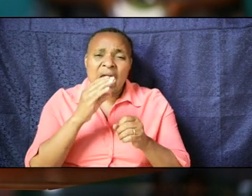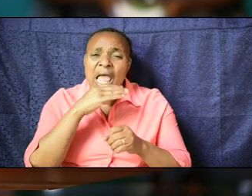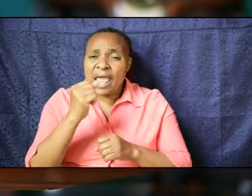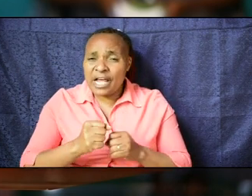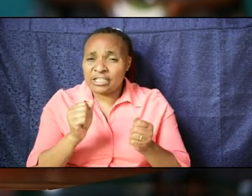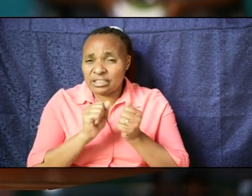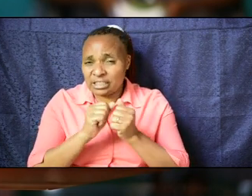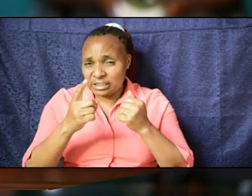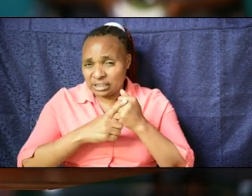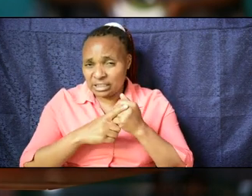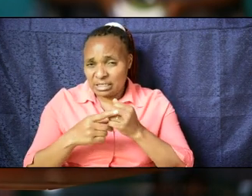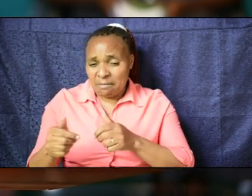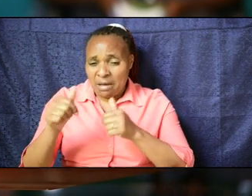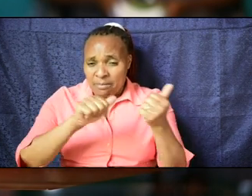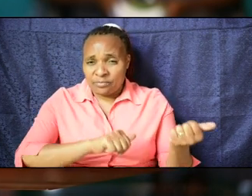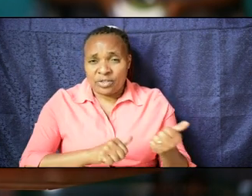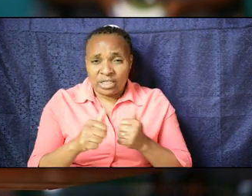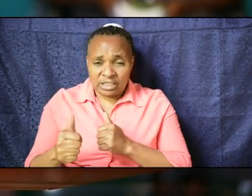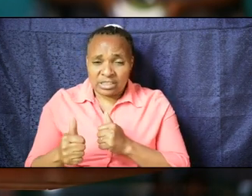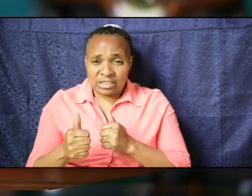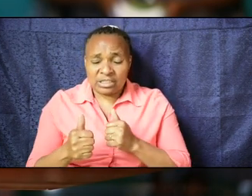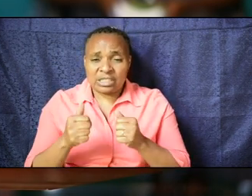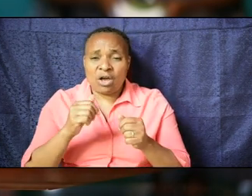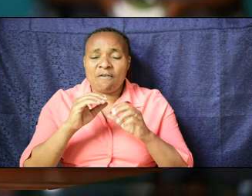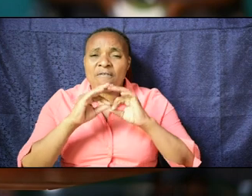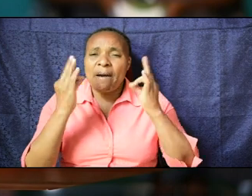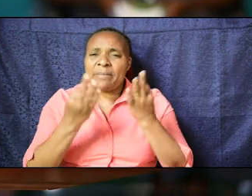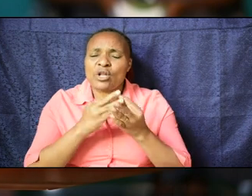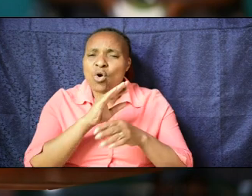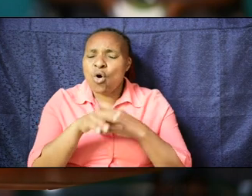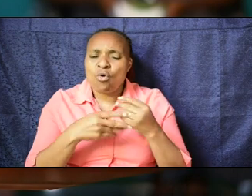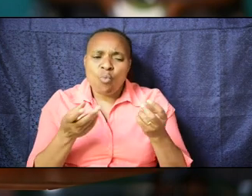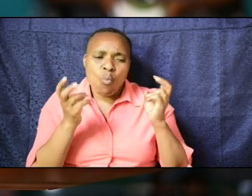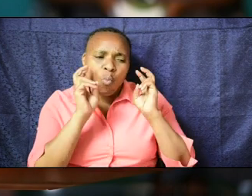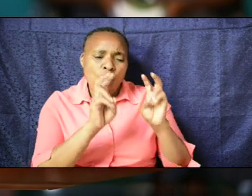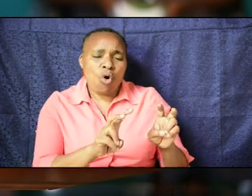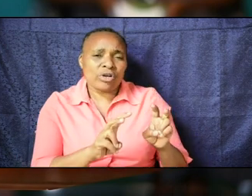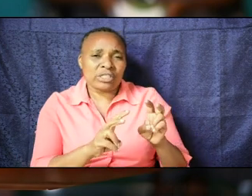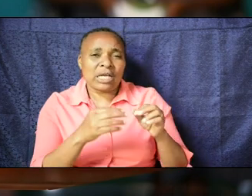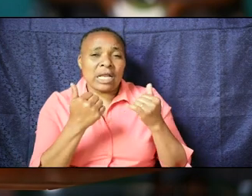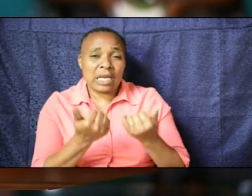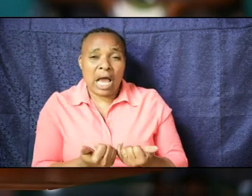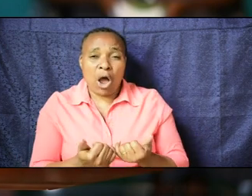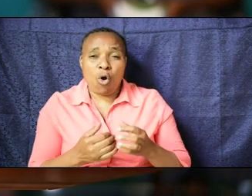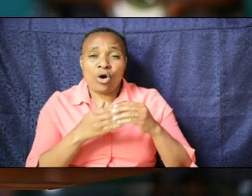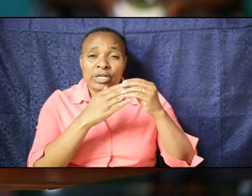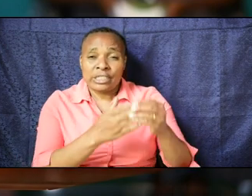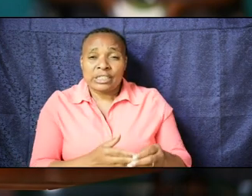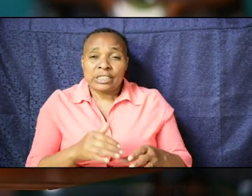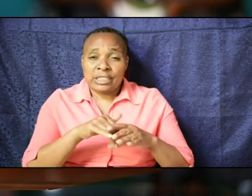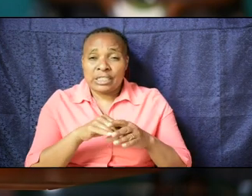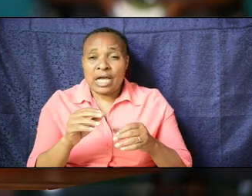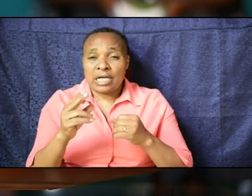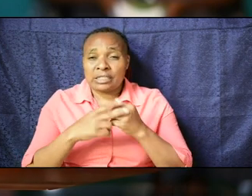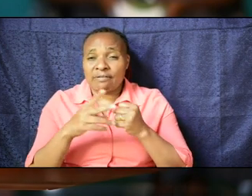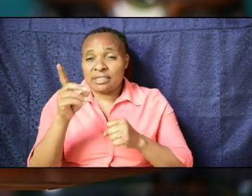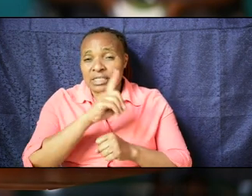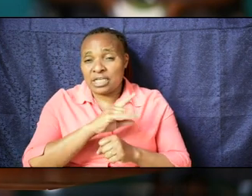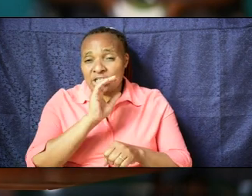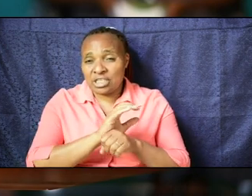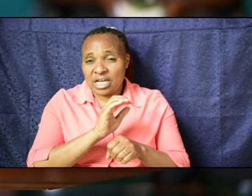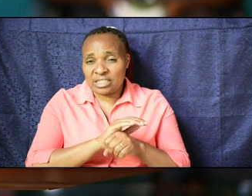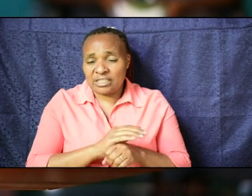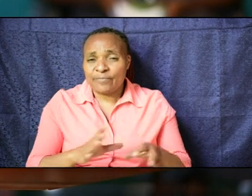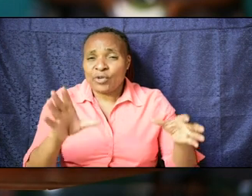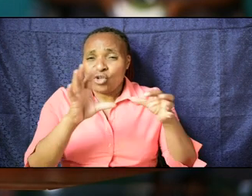was baptized. His entire family came to watch, and now Carlos is a leader in the Seventh-day Adventist Church. He